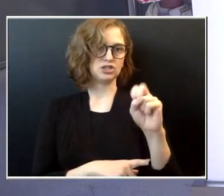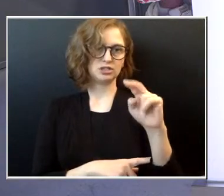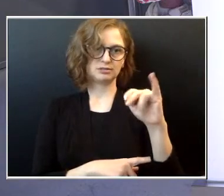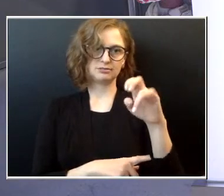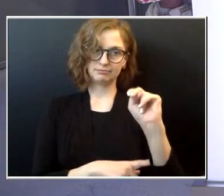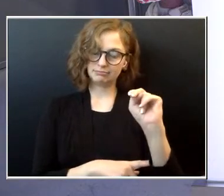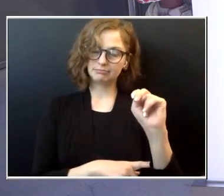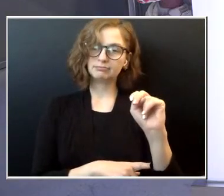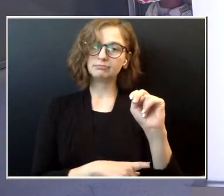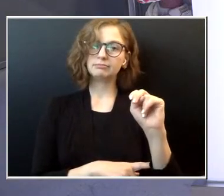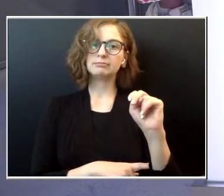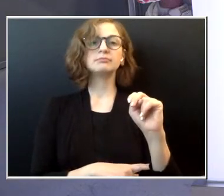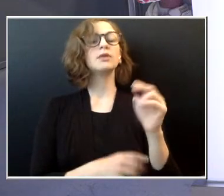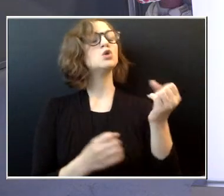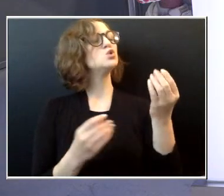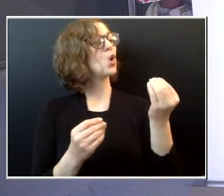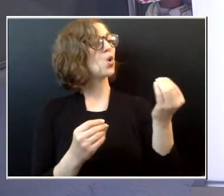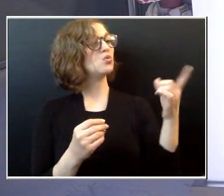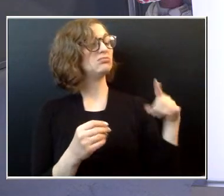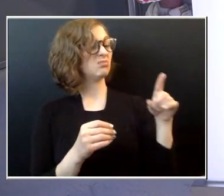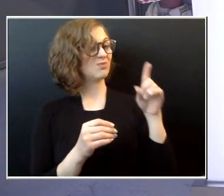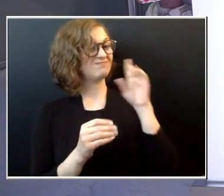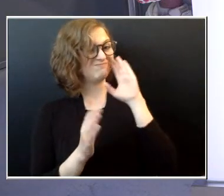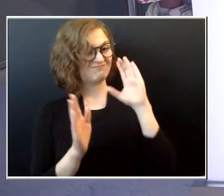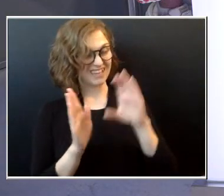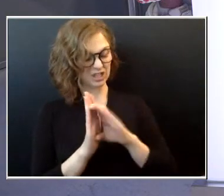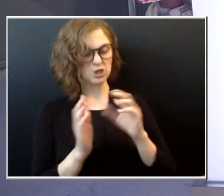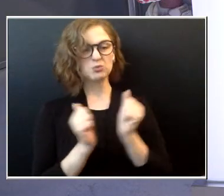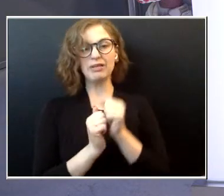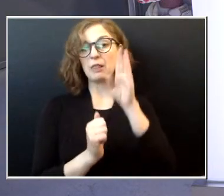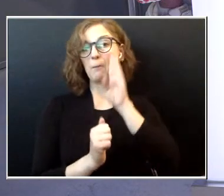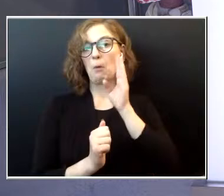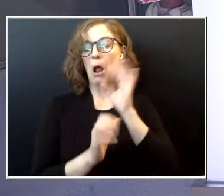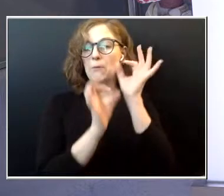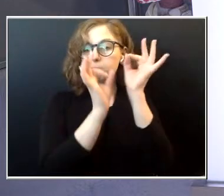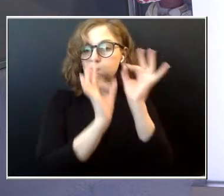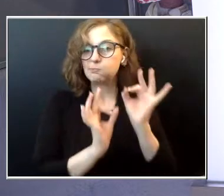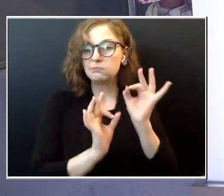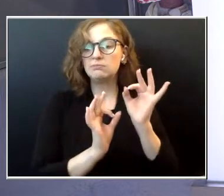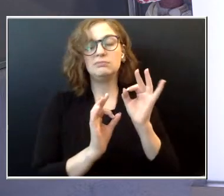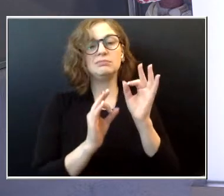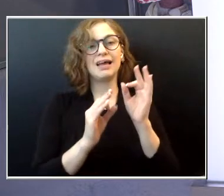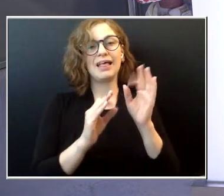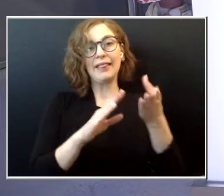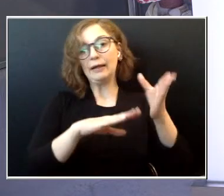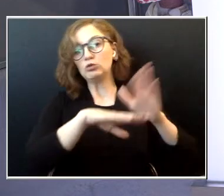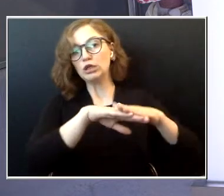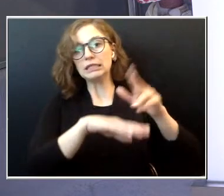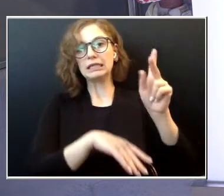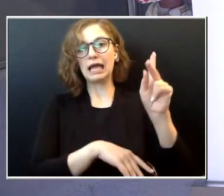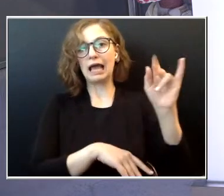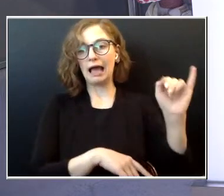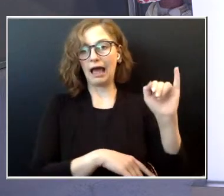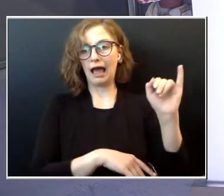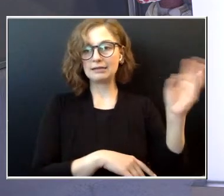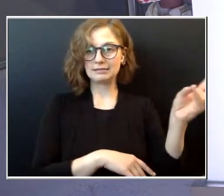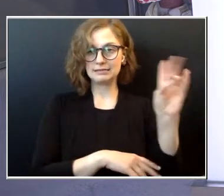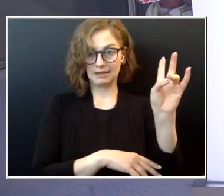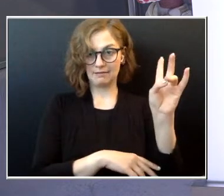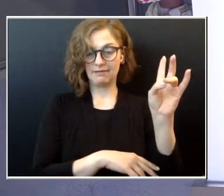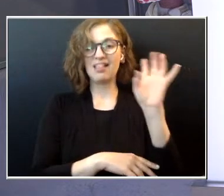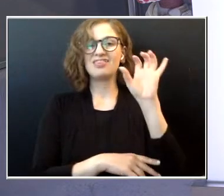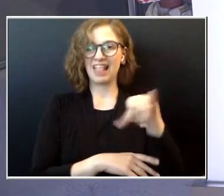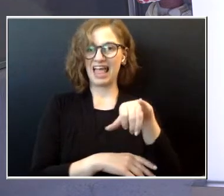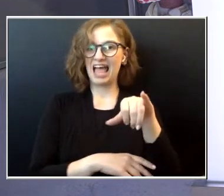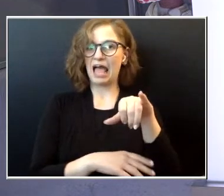those pictures there with the brown dots there, the increased Ki-67, that was an indication of increased